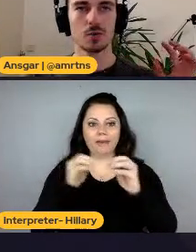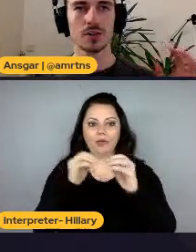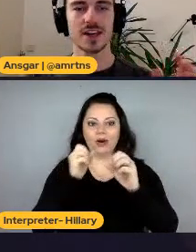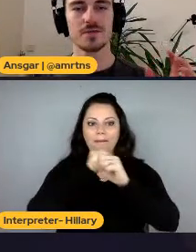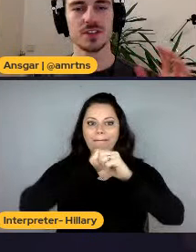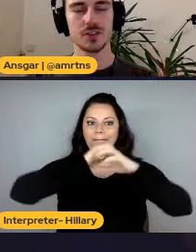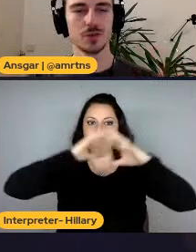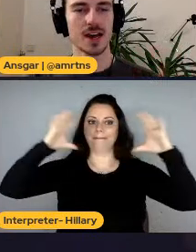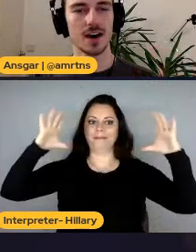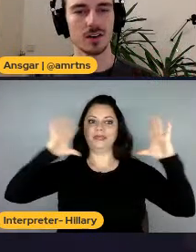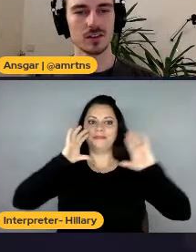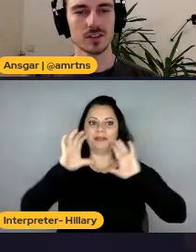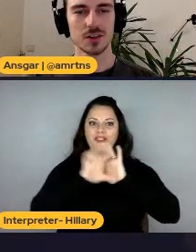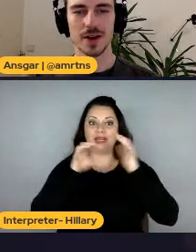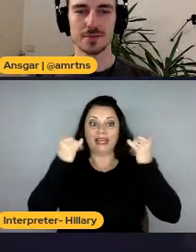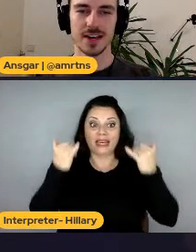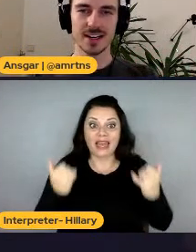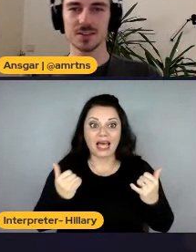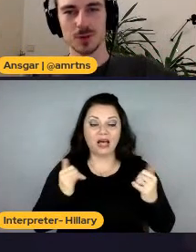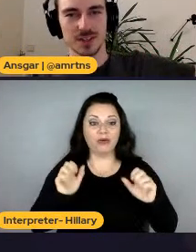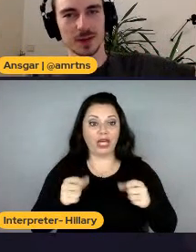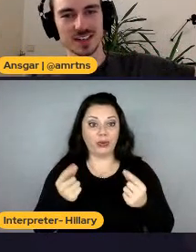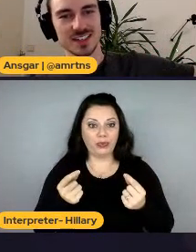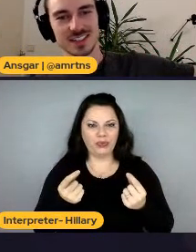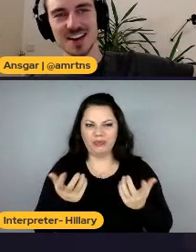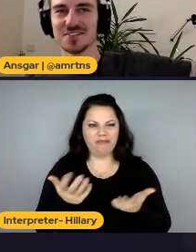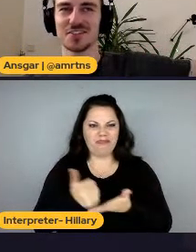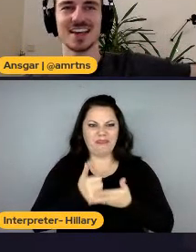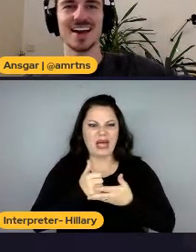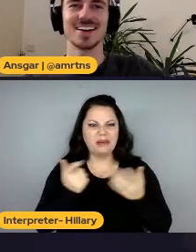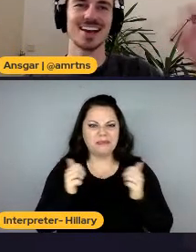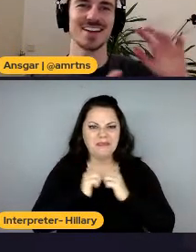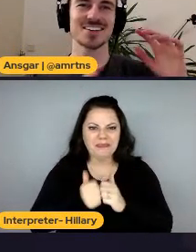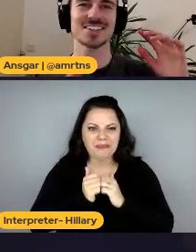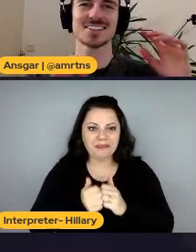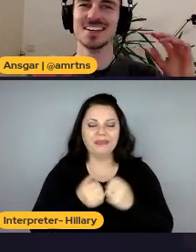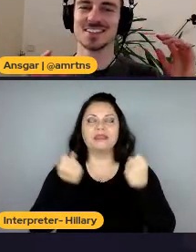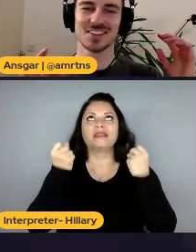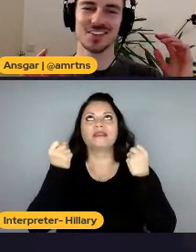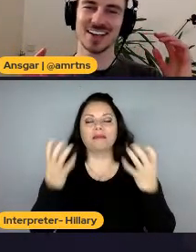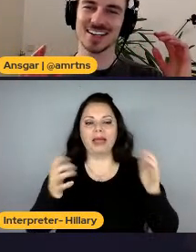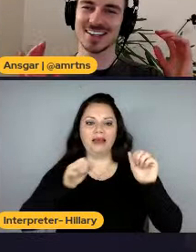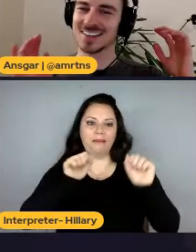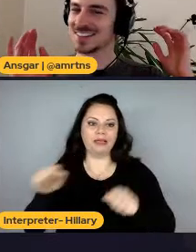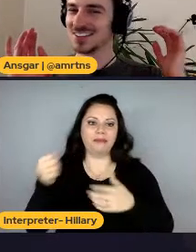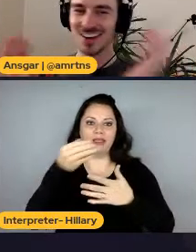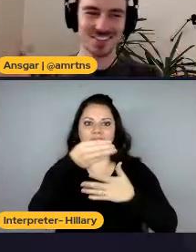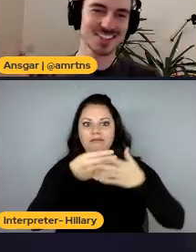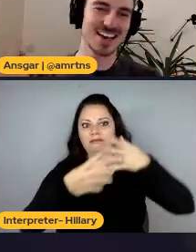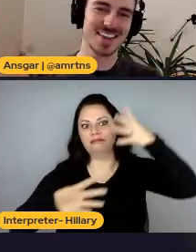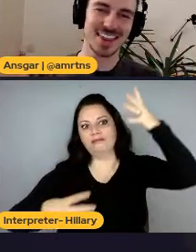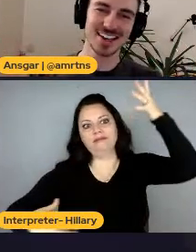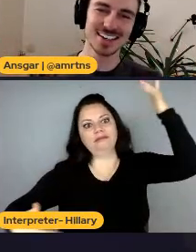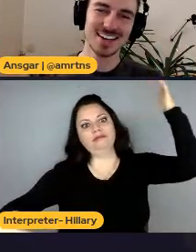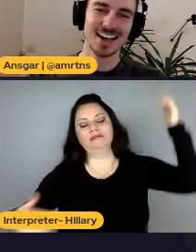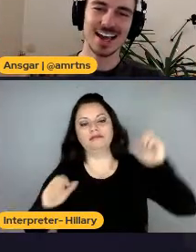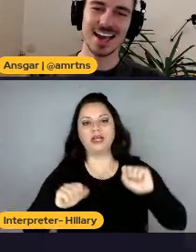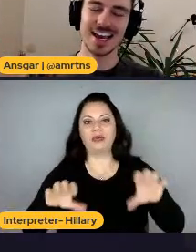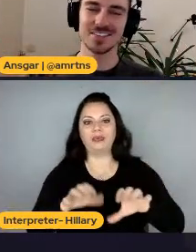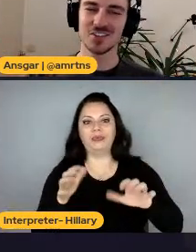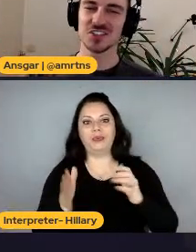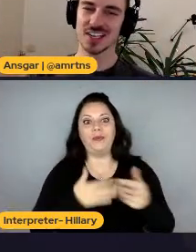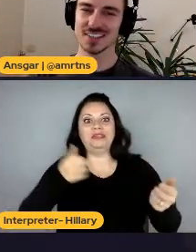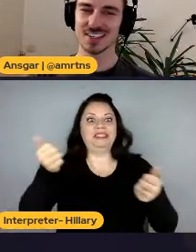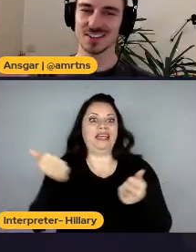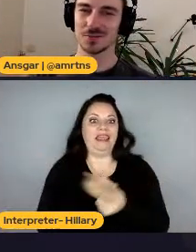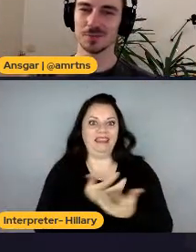So what can we do now? So we have endless possibilities with the high order languages, so we could do almost anything.